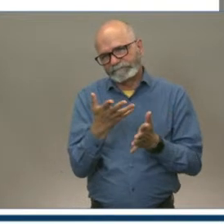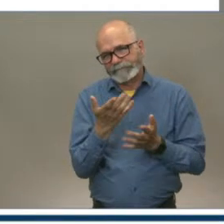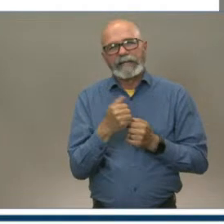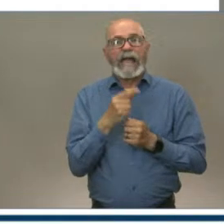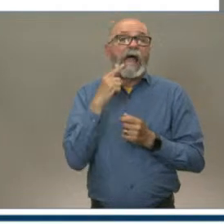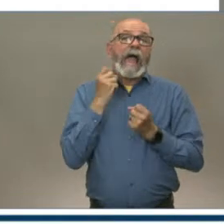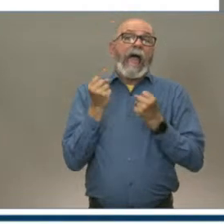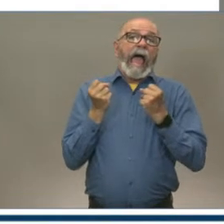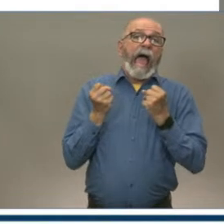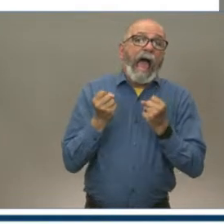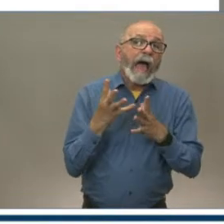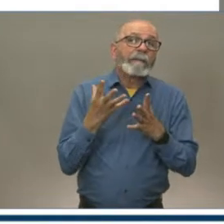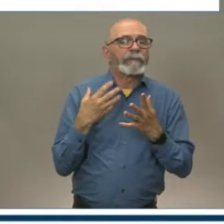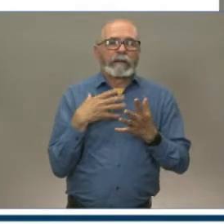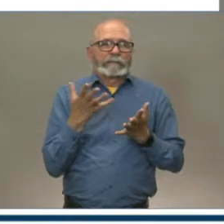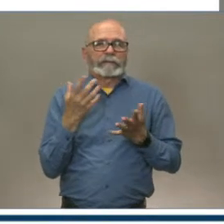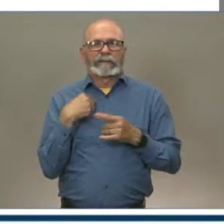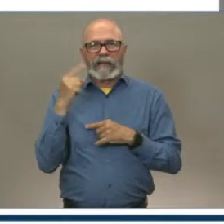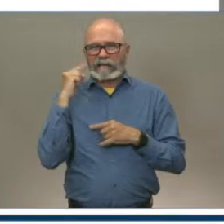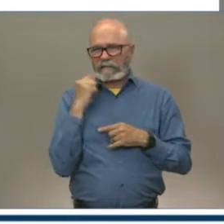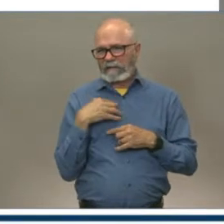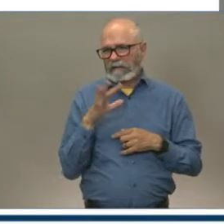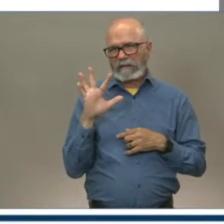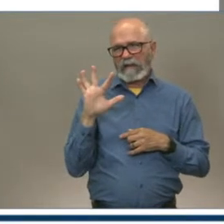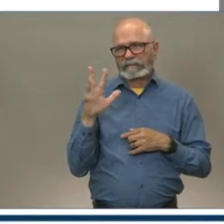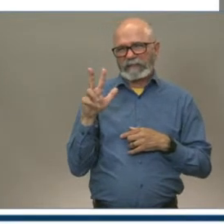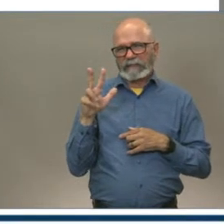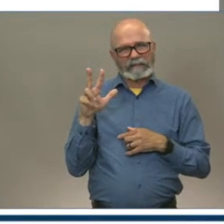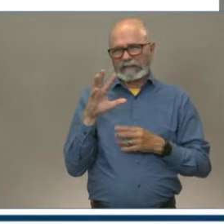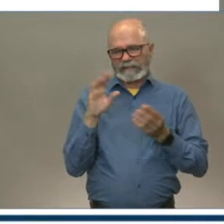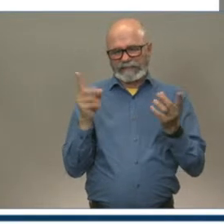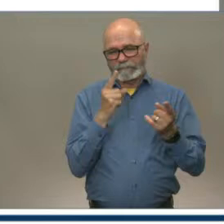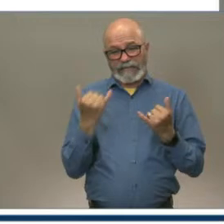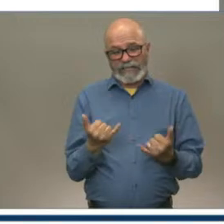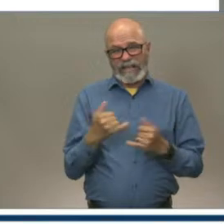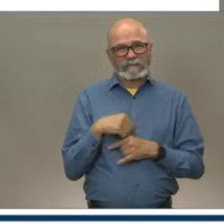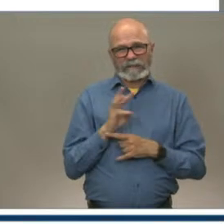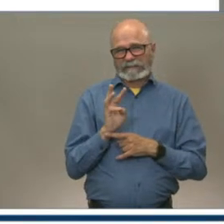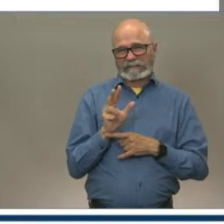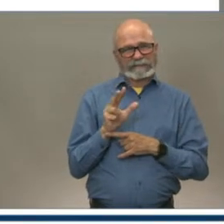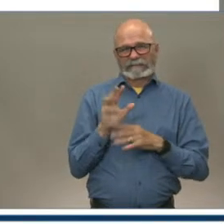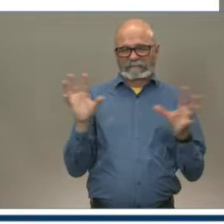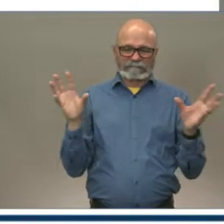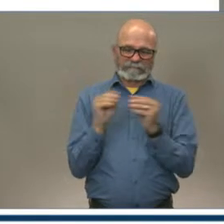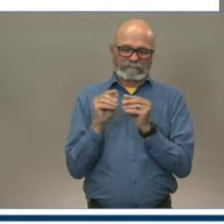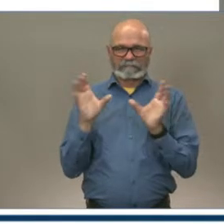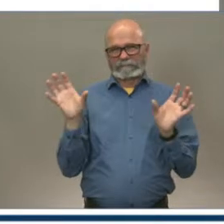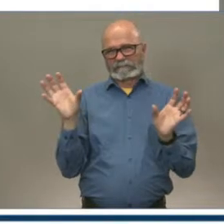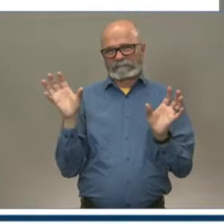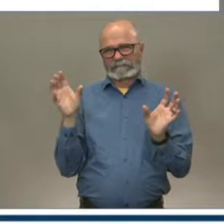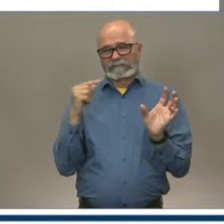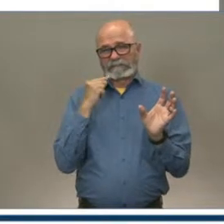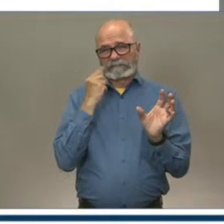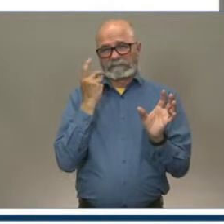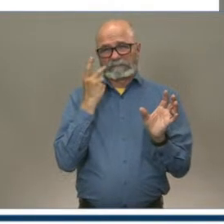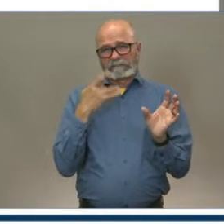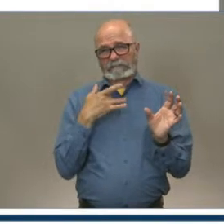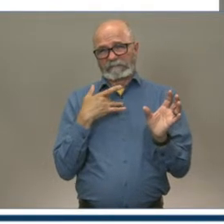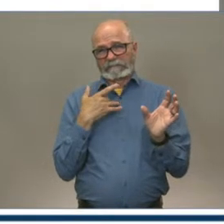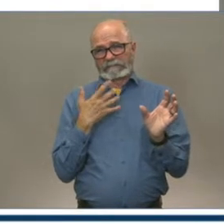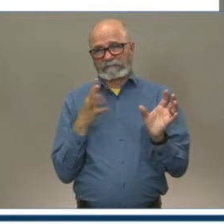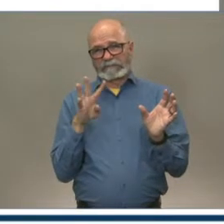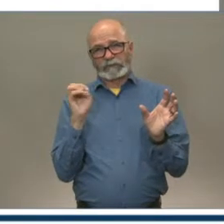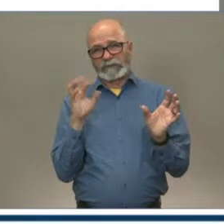Yesterday was 53. Today it's 60 something. I expect to see for the next few days our cases are going to be in this, in the 40s,